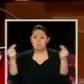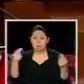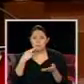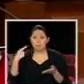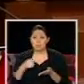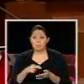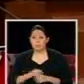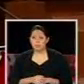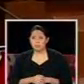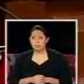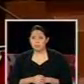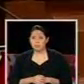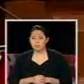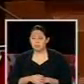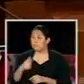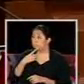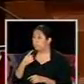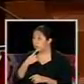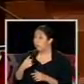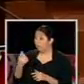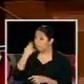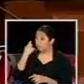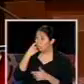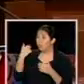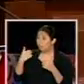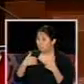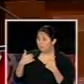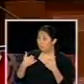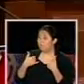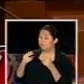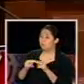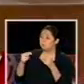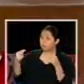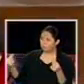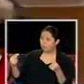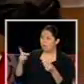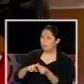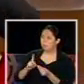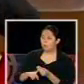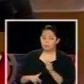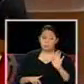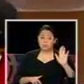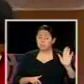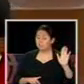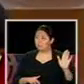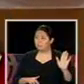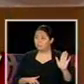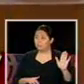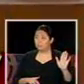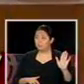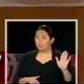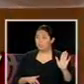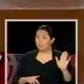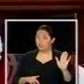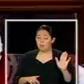Your Honor, on newspaper clippings in his possession and there was no objection. So I don't understand why. That's our prerogative. We cannot object to that. Let